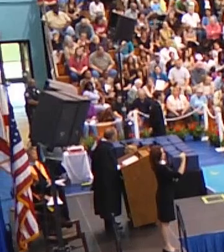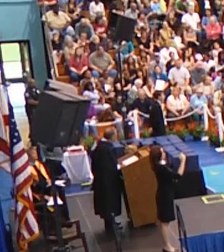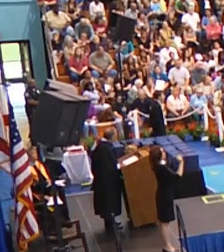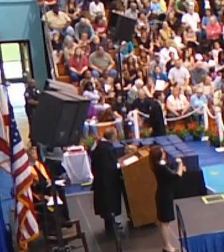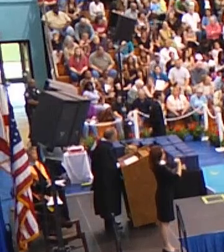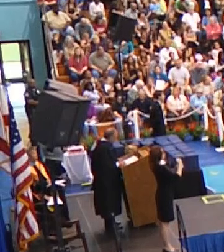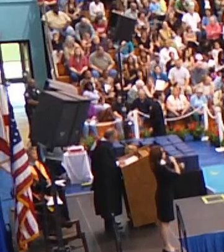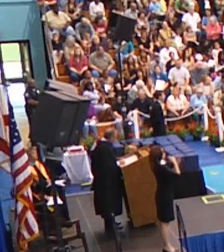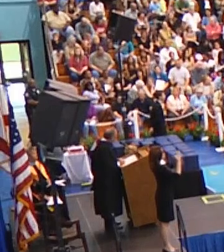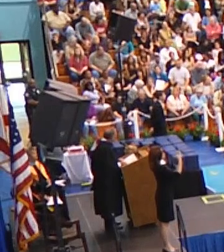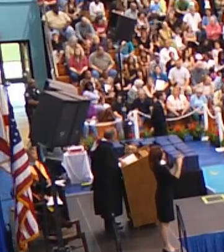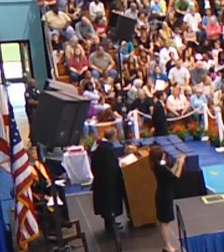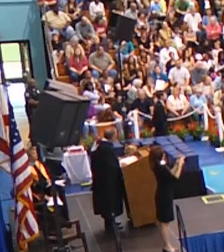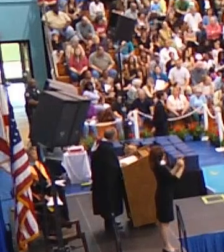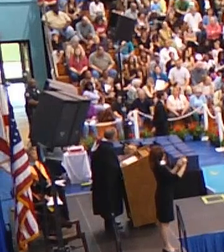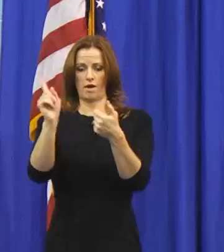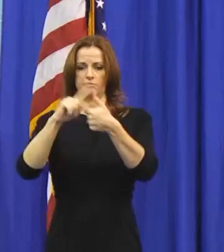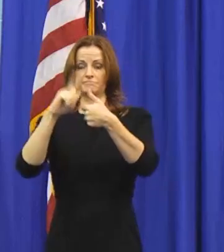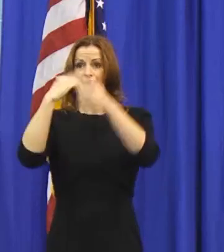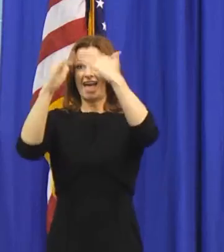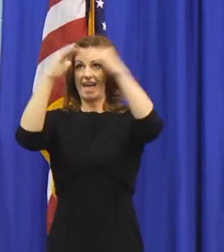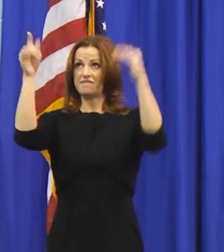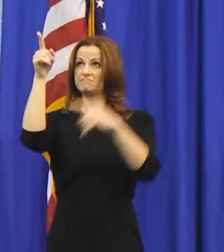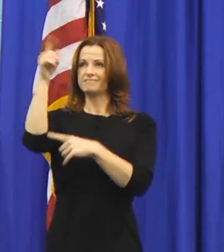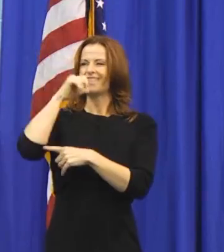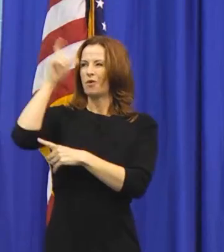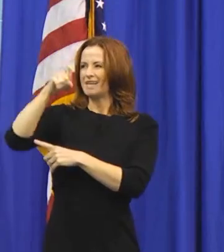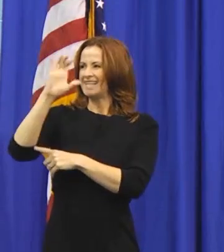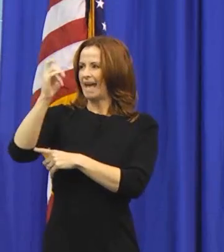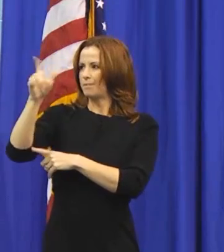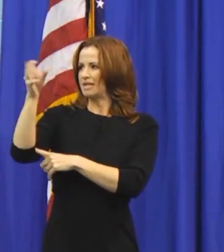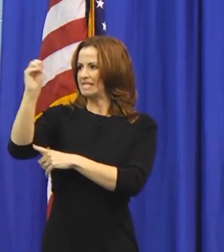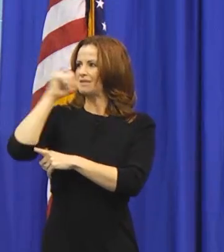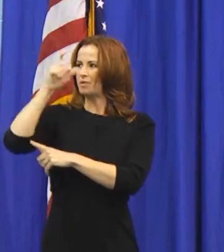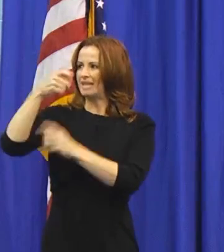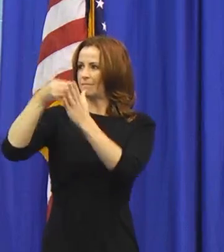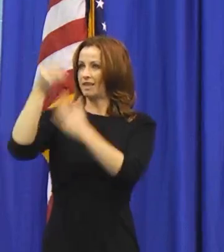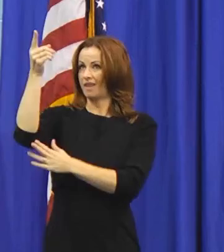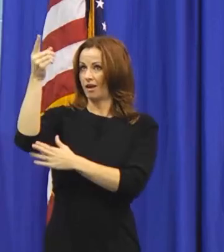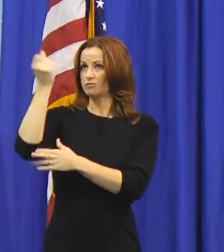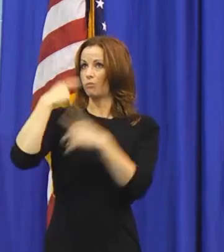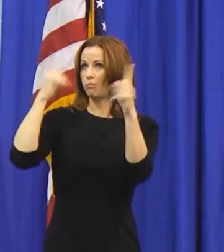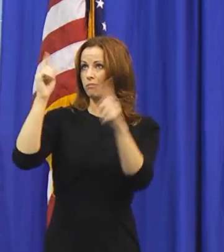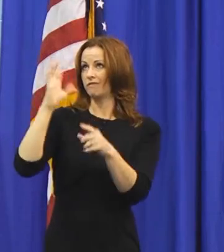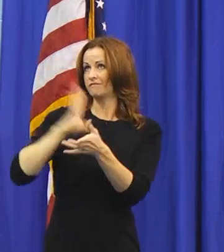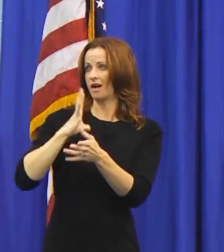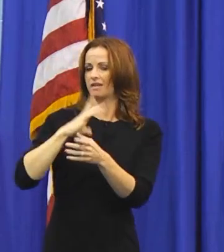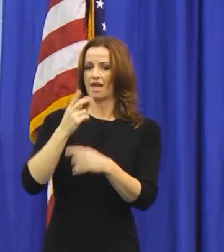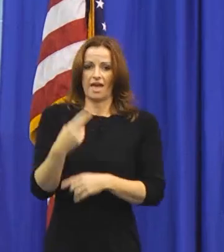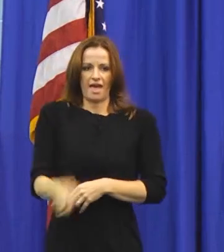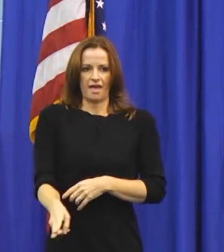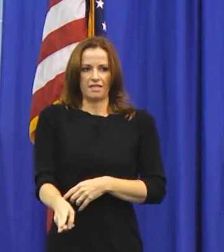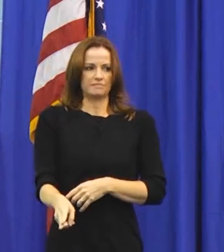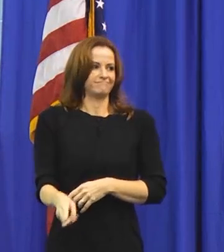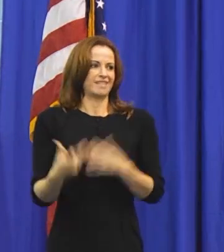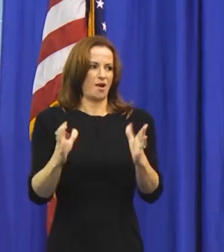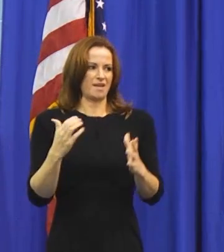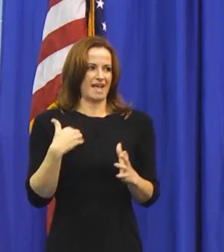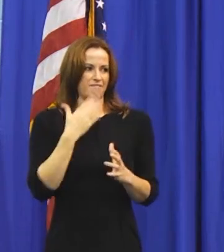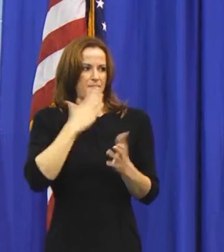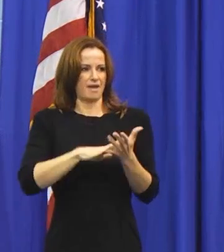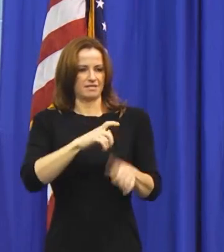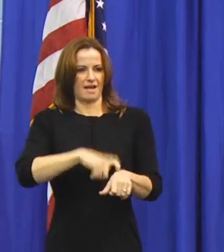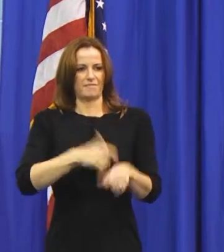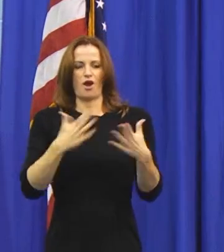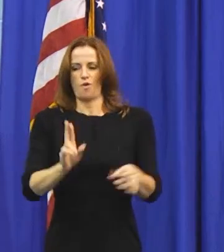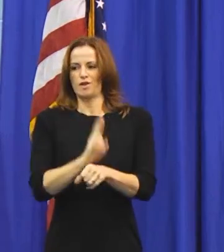it. And there's a lot of common sense and truth in that. I was going back and looking at the age group